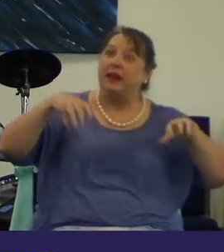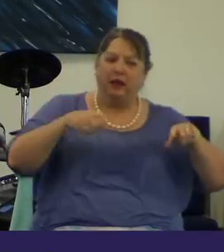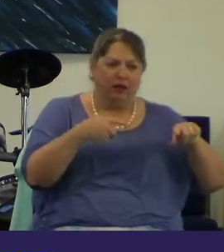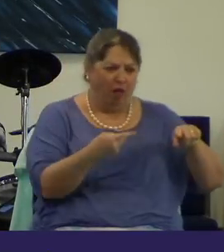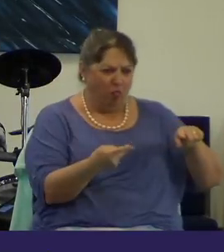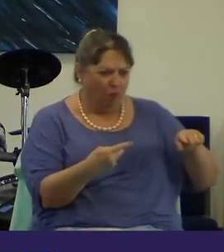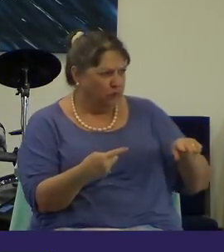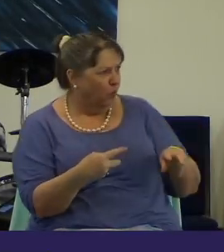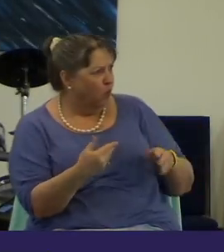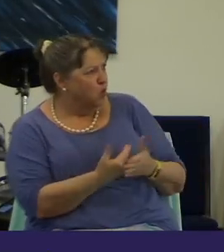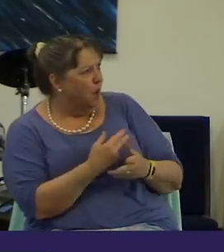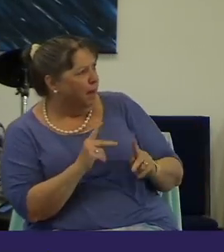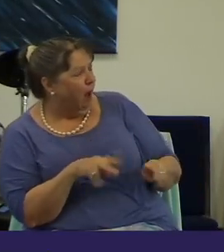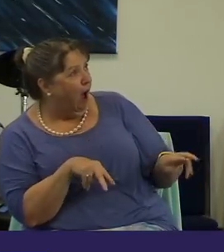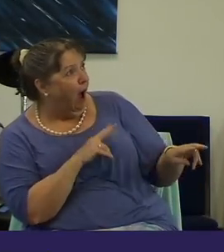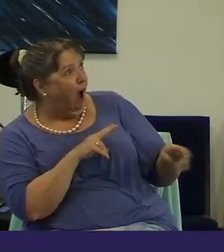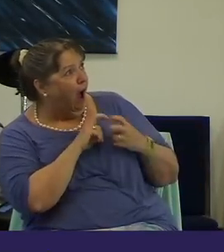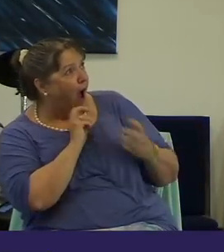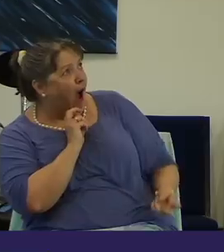truck.